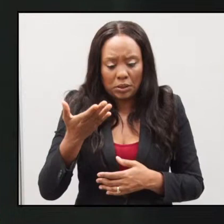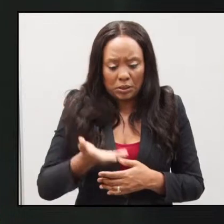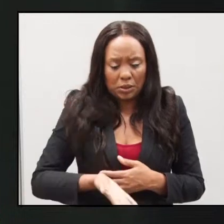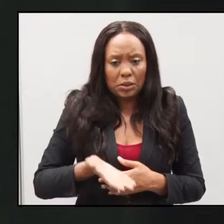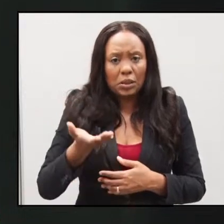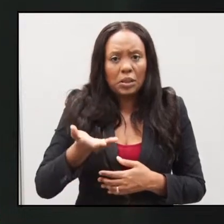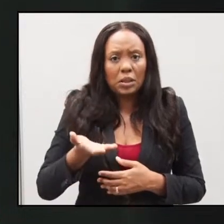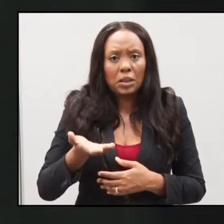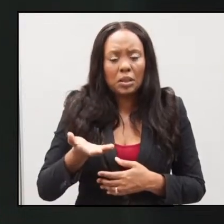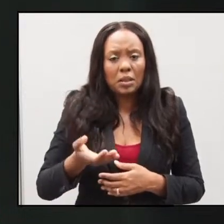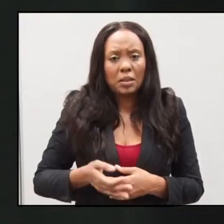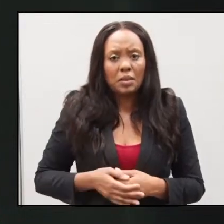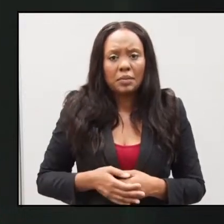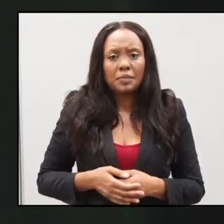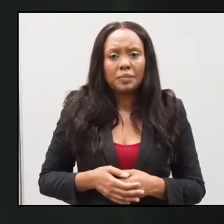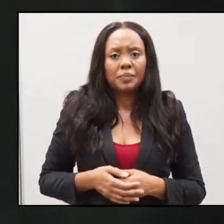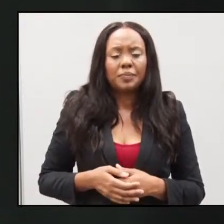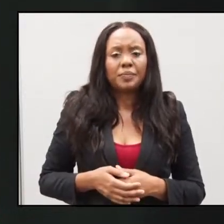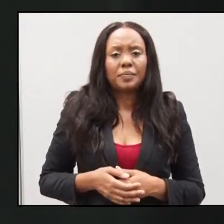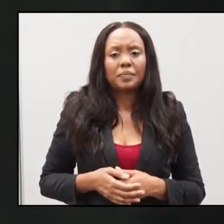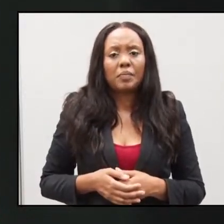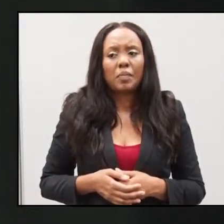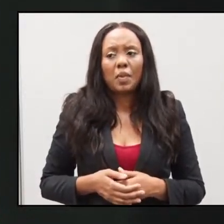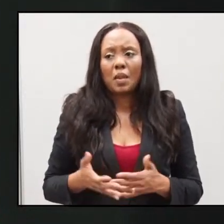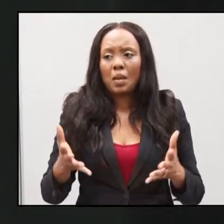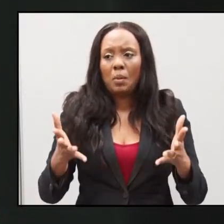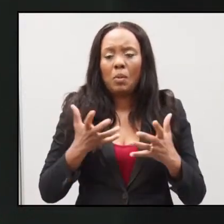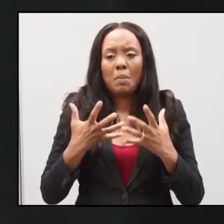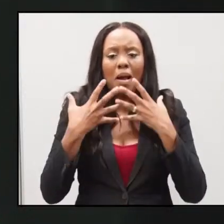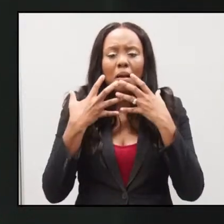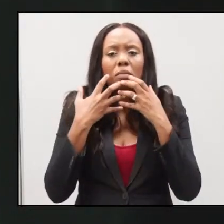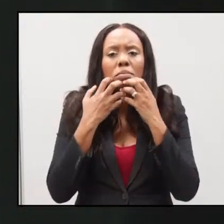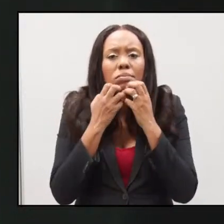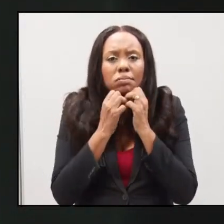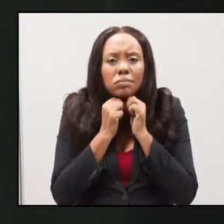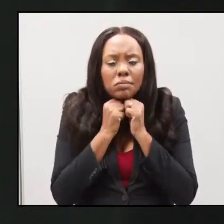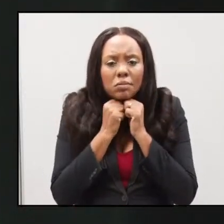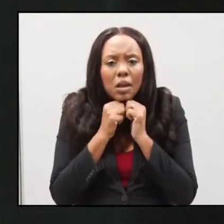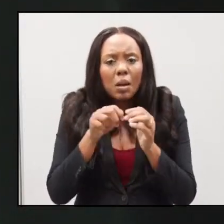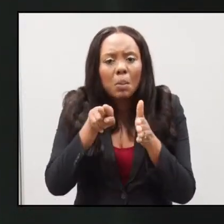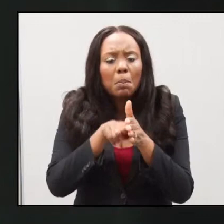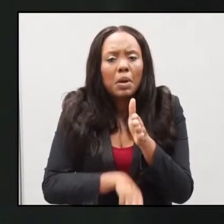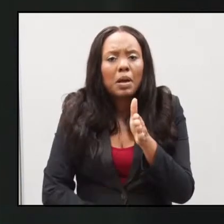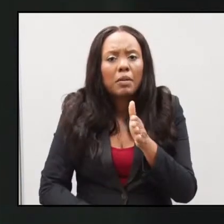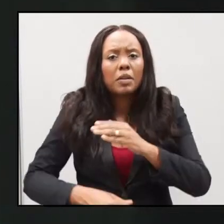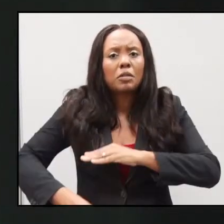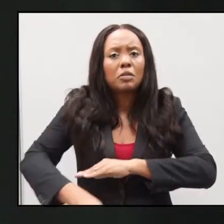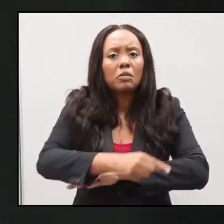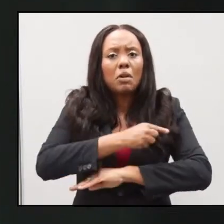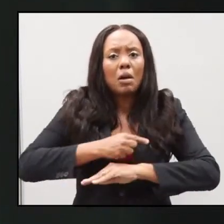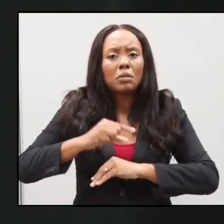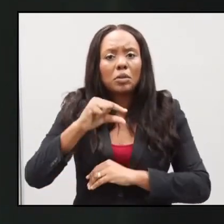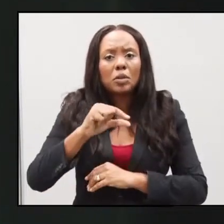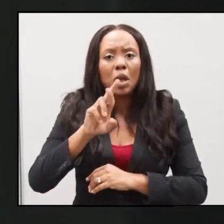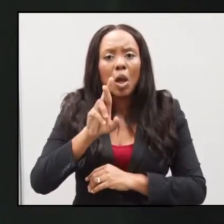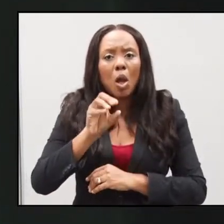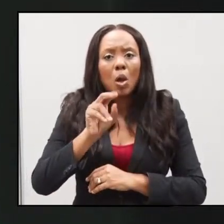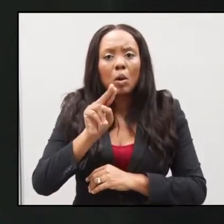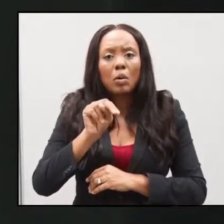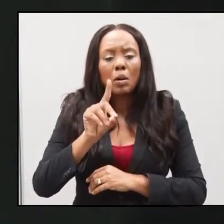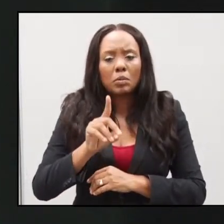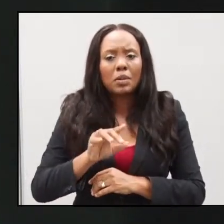site stayed as a burial ground. And it's a gift to us, and one that I'm